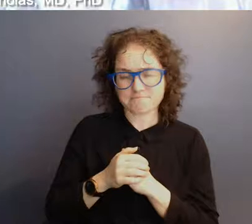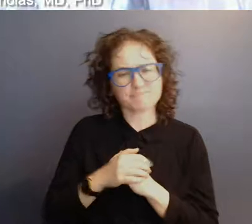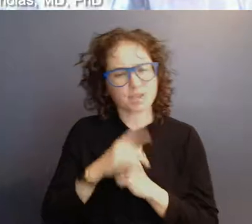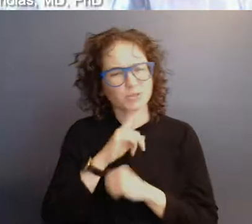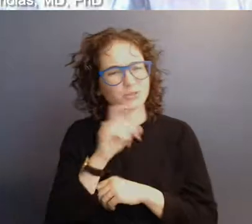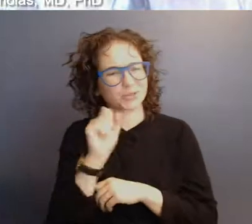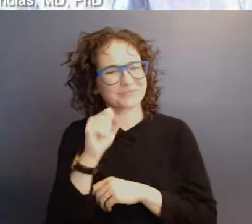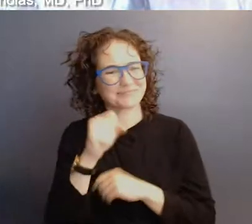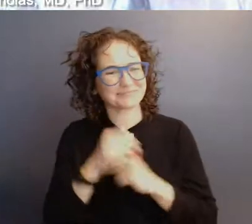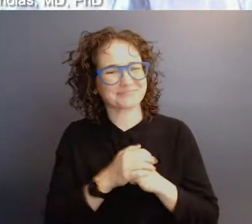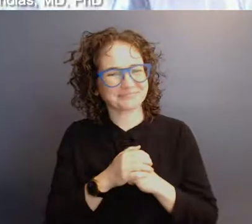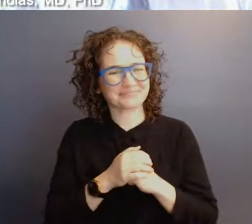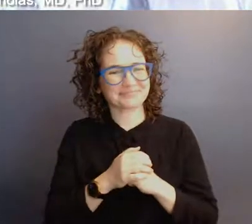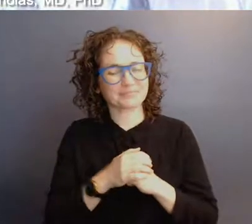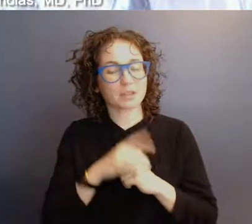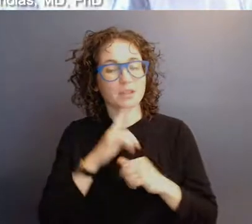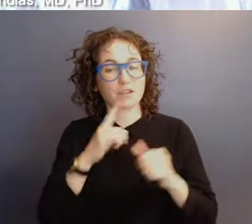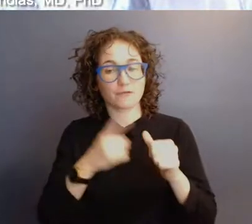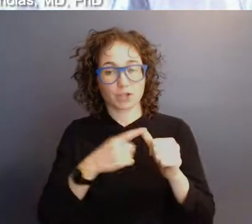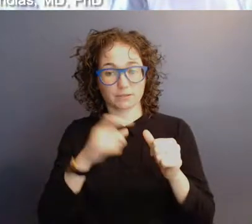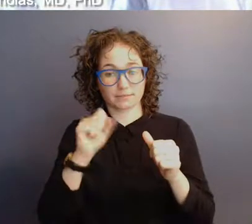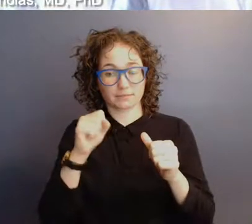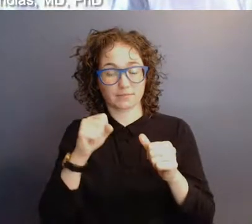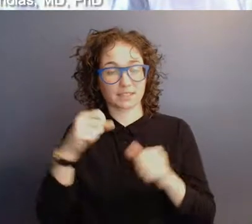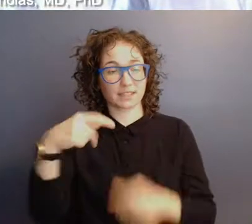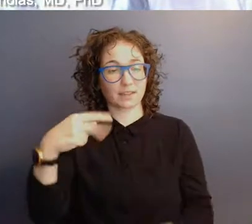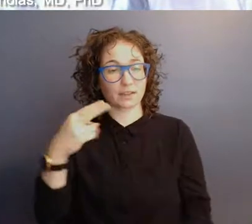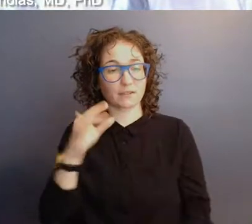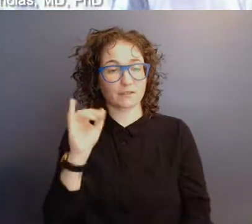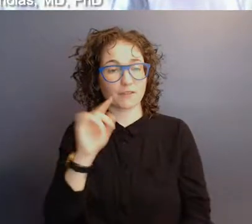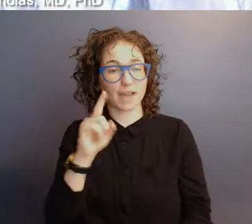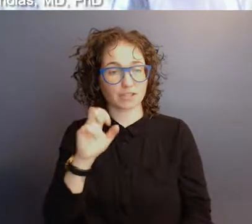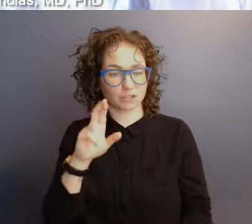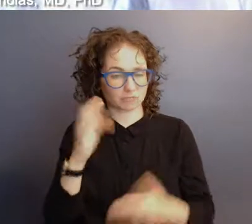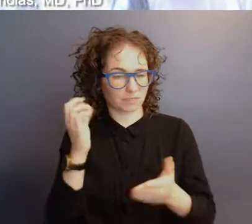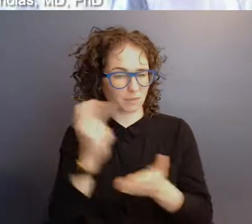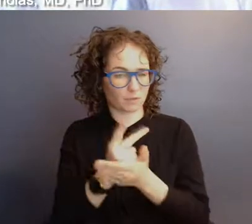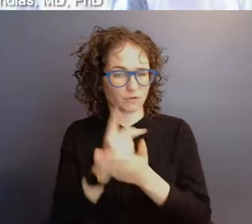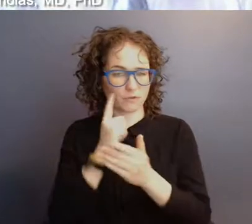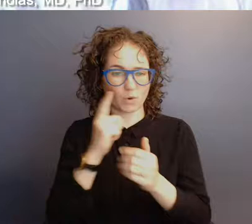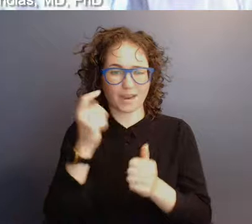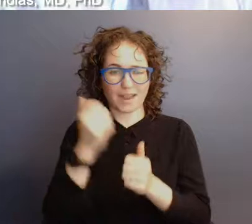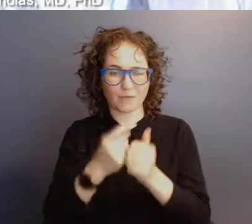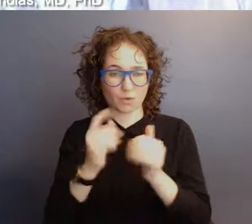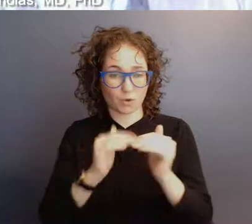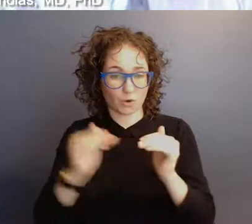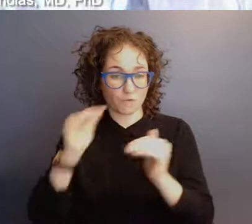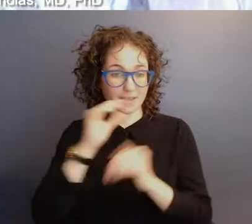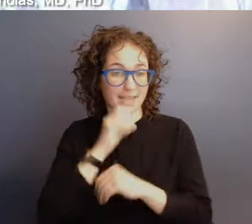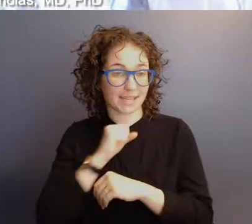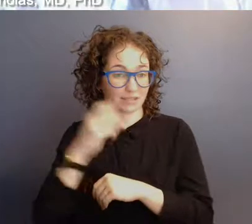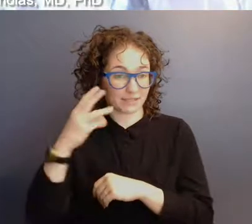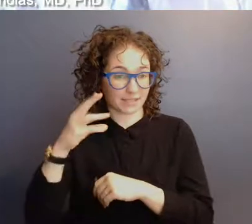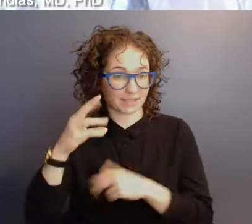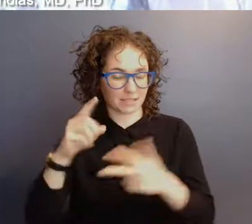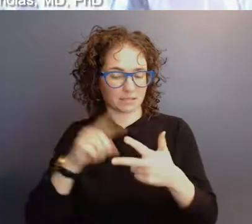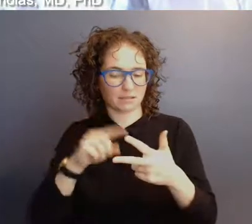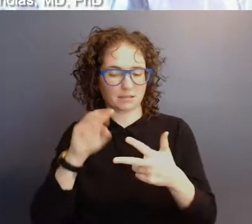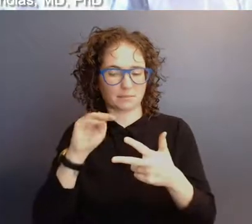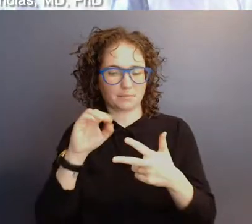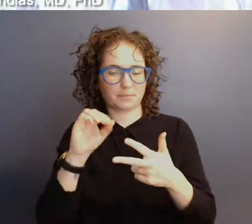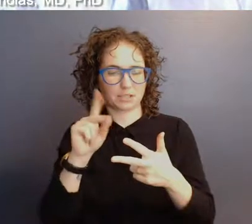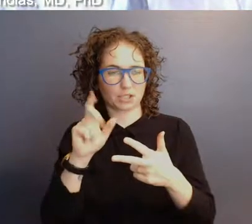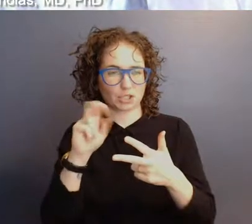Sure. Well, first of all, the Pfizer vaccine is approved for everyone over the age of 16. The Moderna and J&J, everyone over the